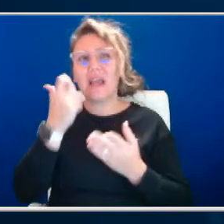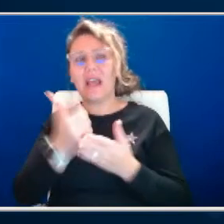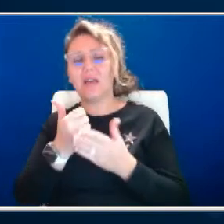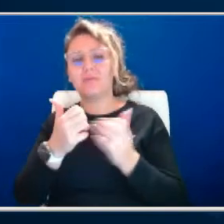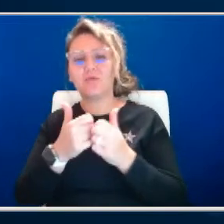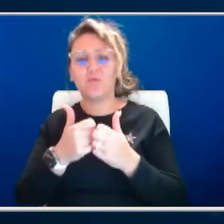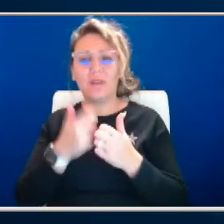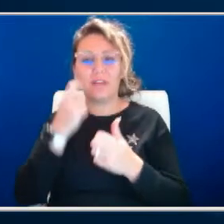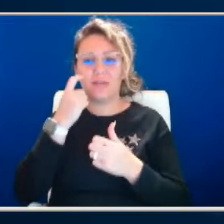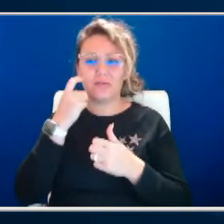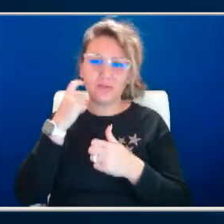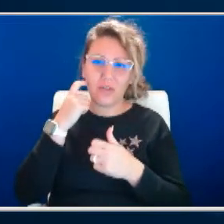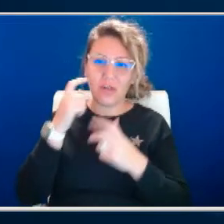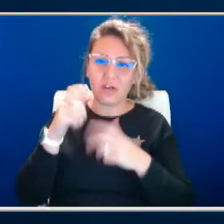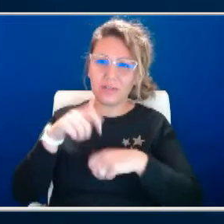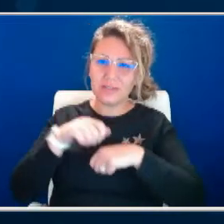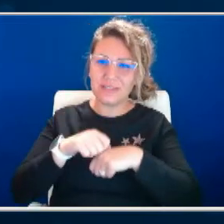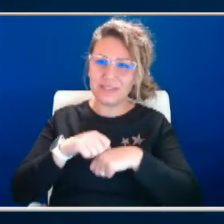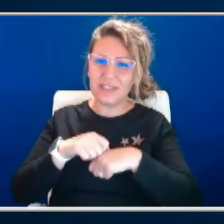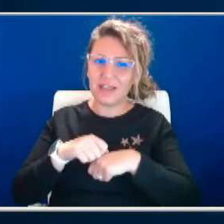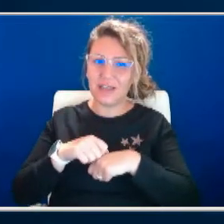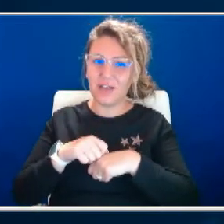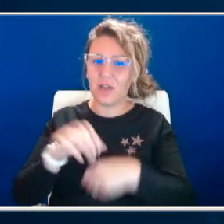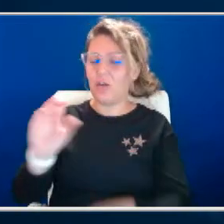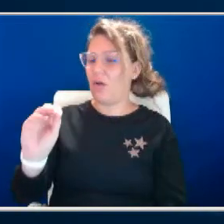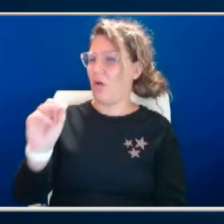open splenectomy.